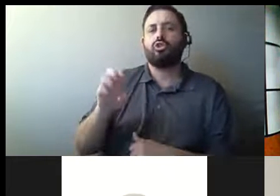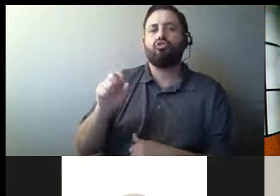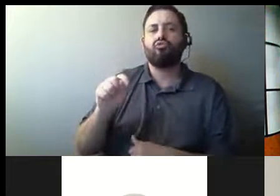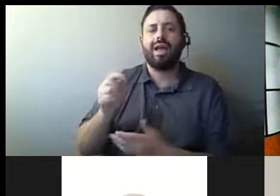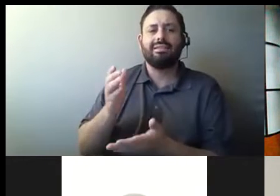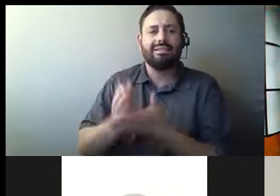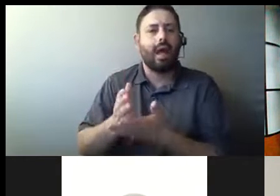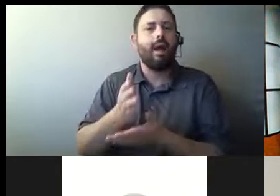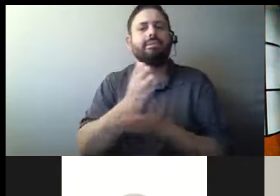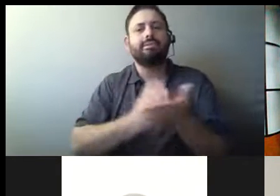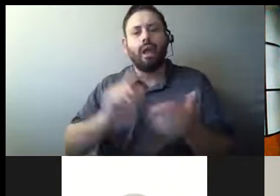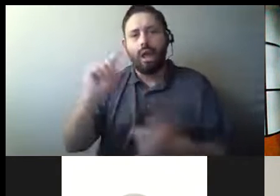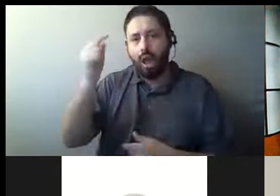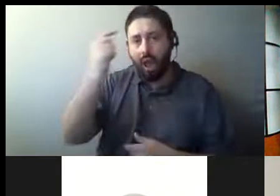government